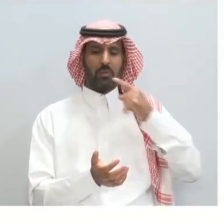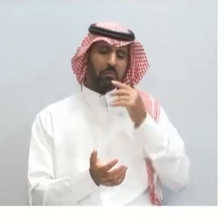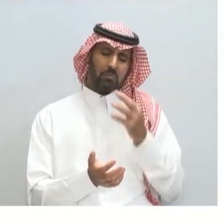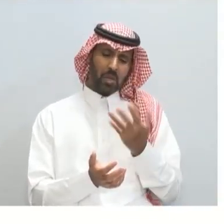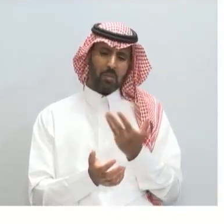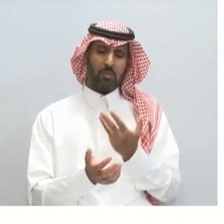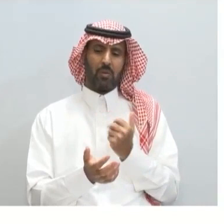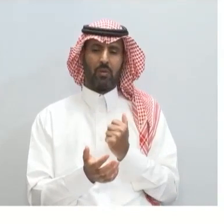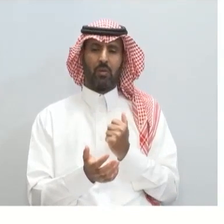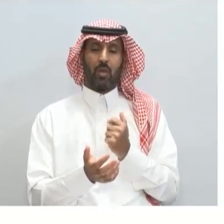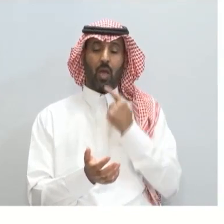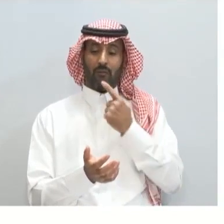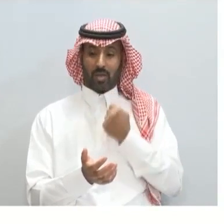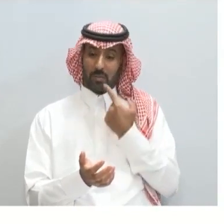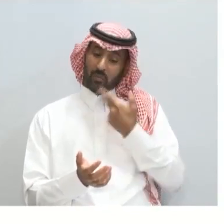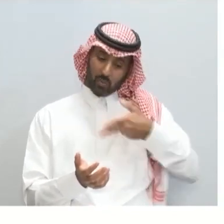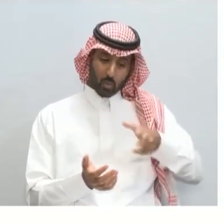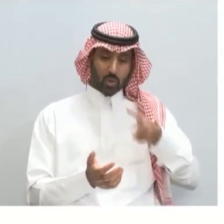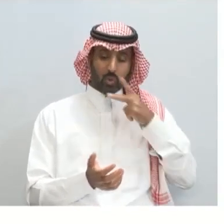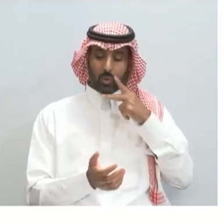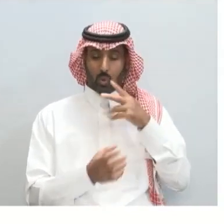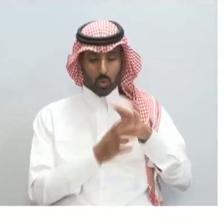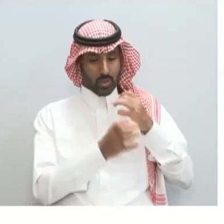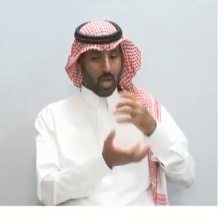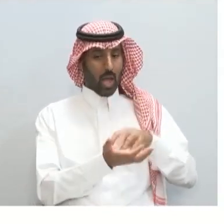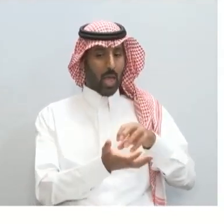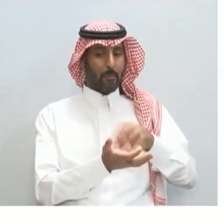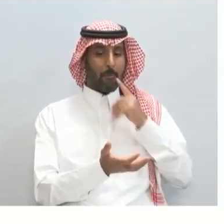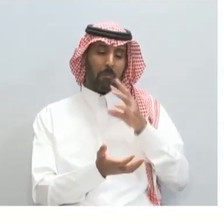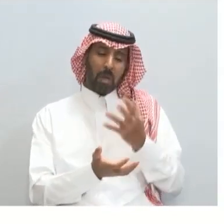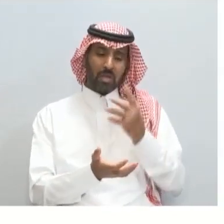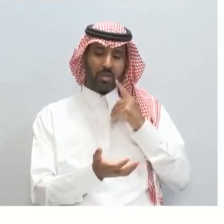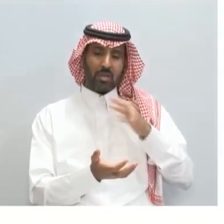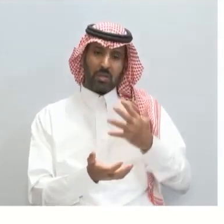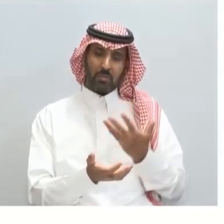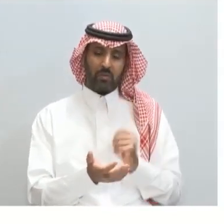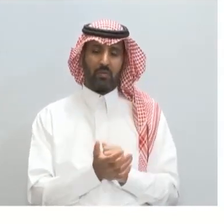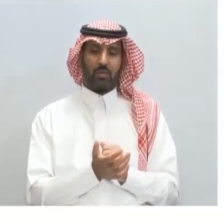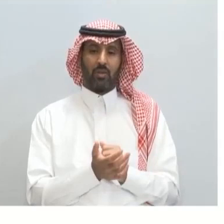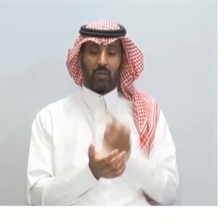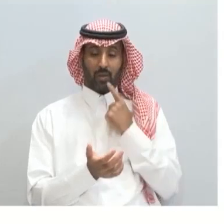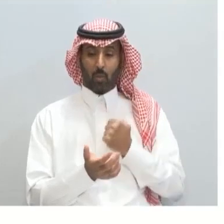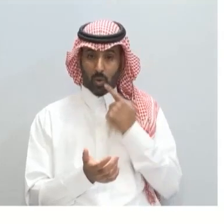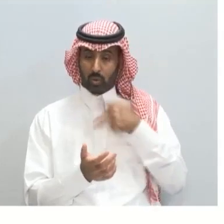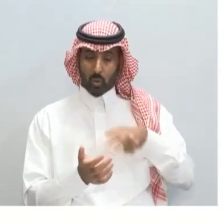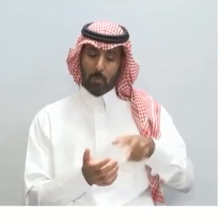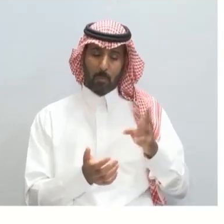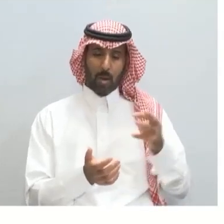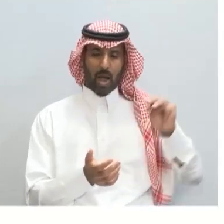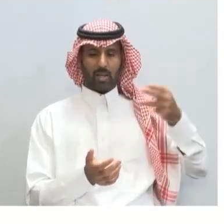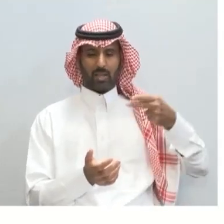could if I wanted to go downtown I might take the bus if I wanted to go